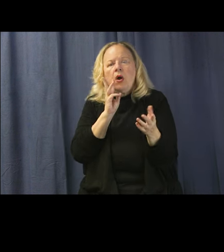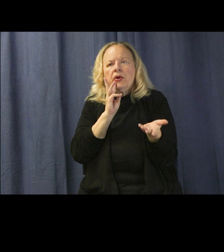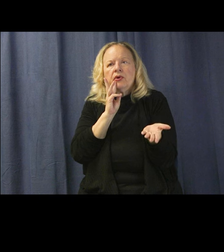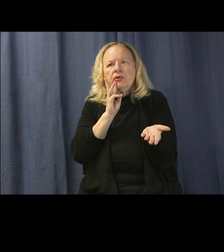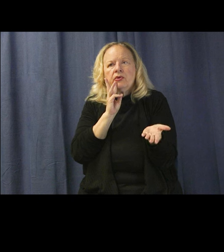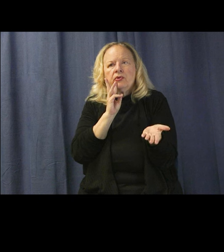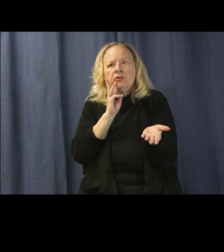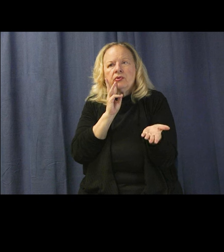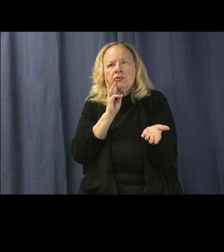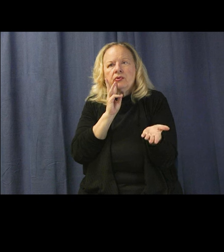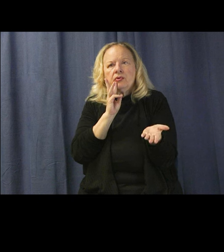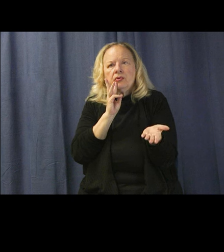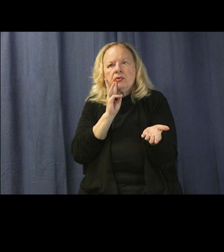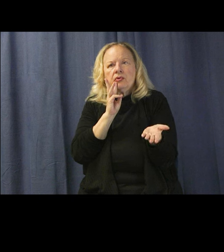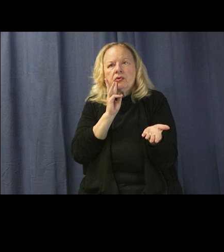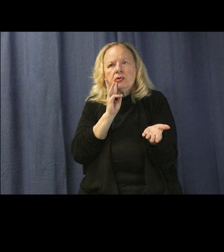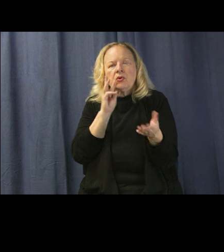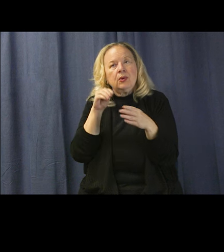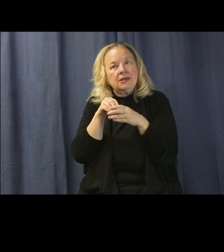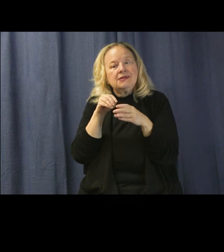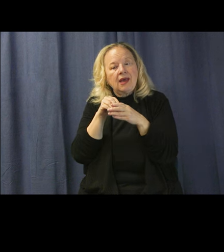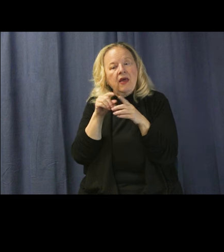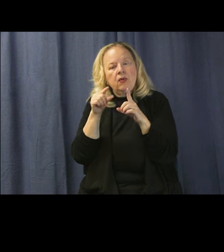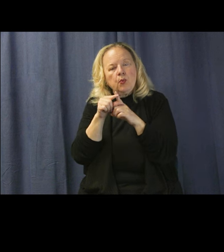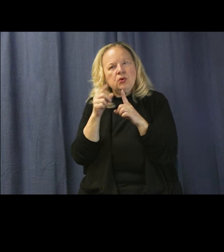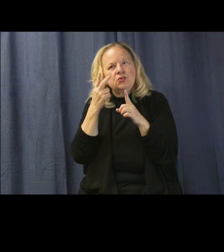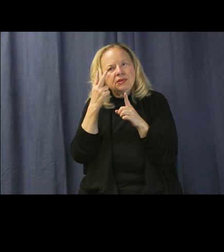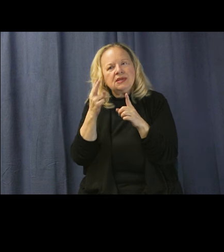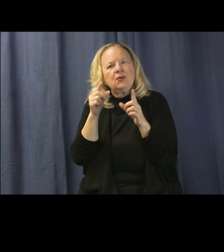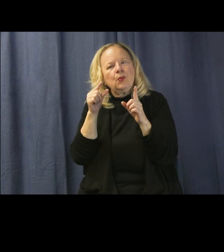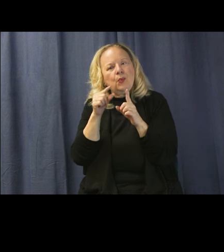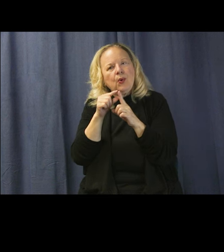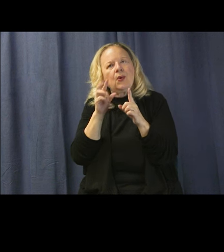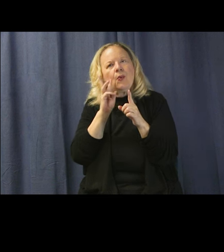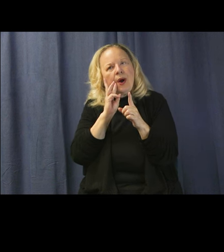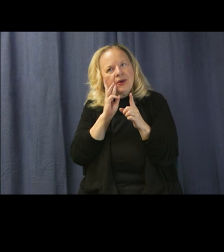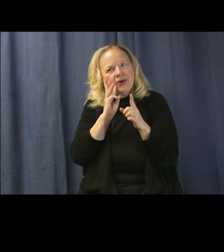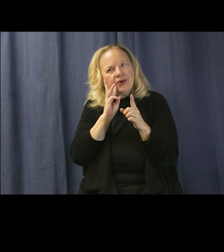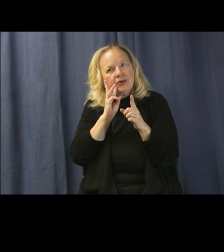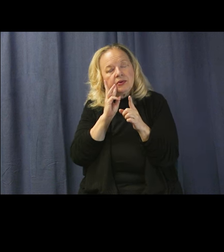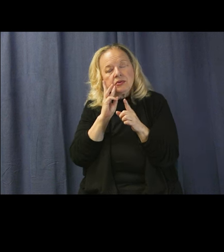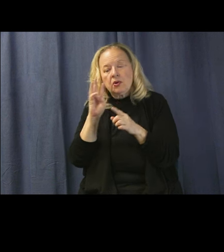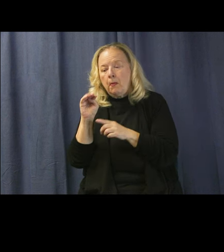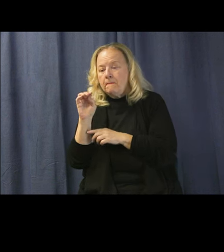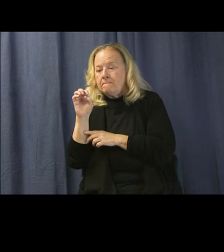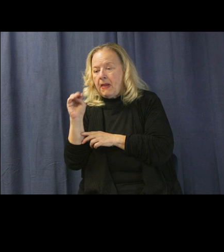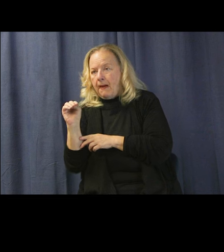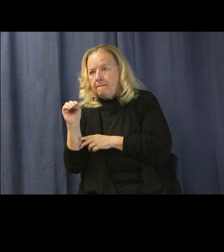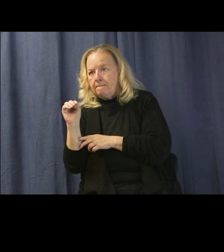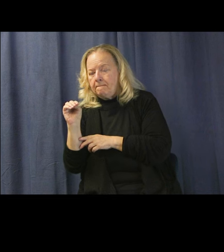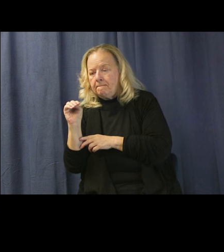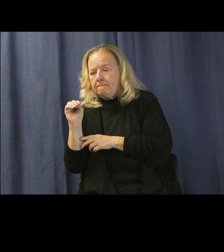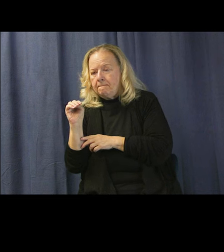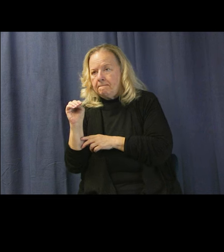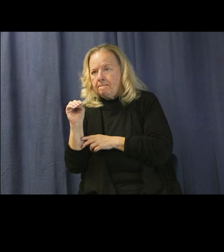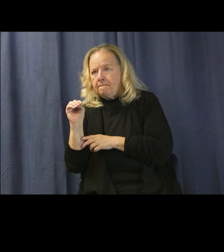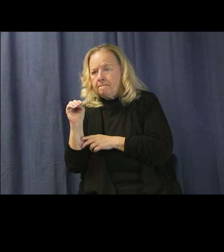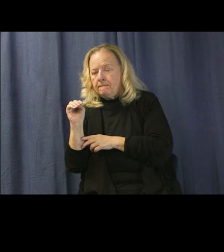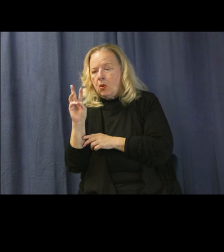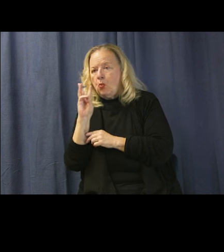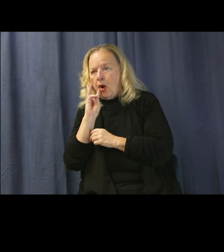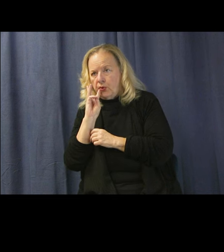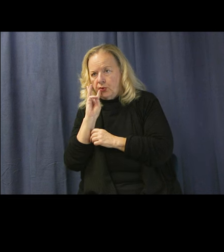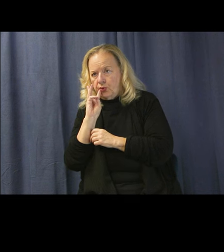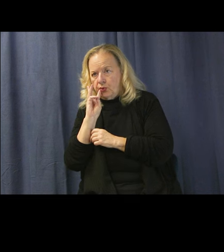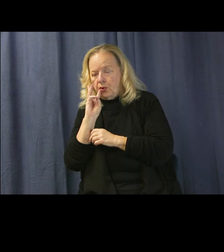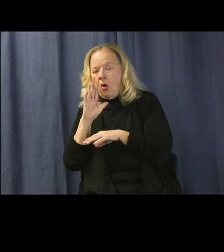water. Do you see that now? Okay, so here is the first mem. There is mem, that's the